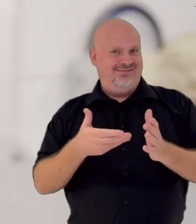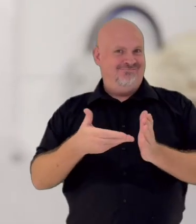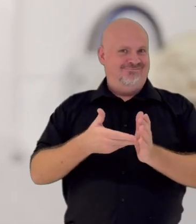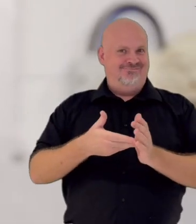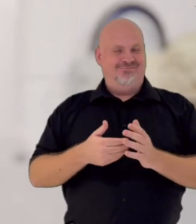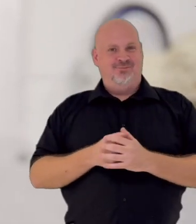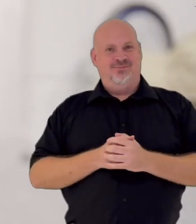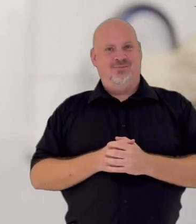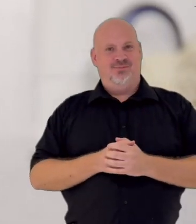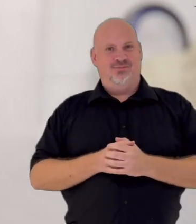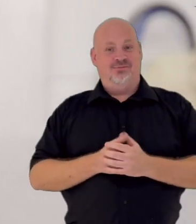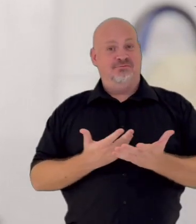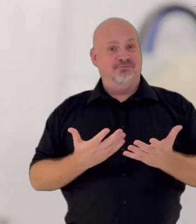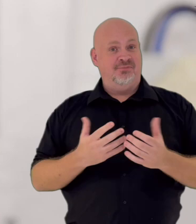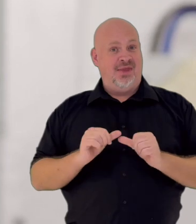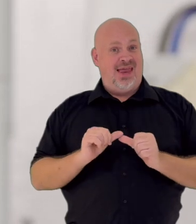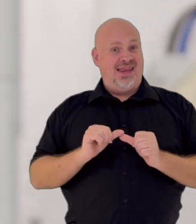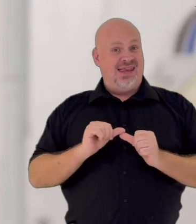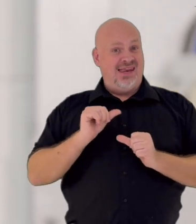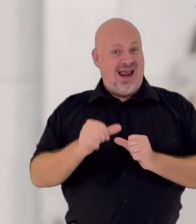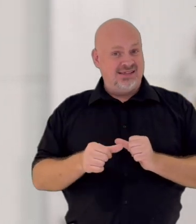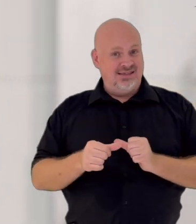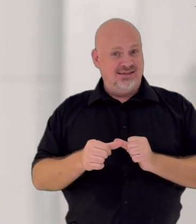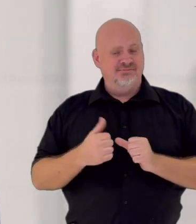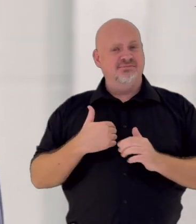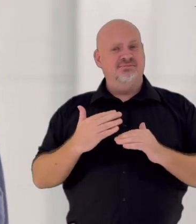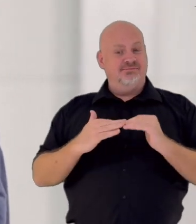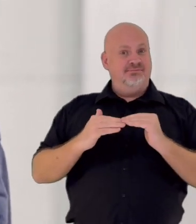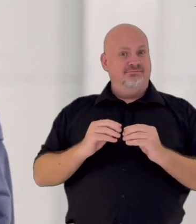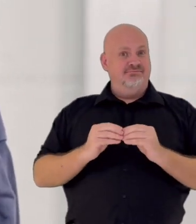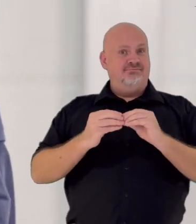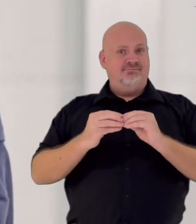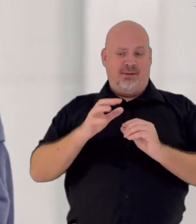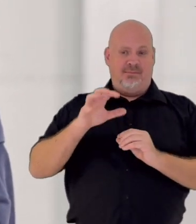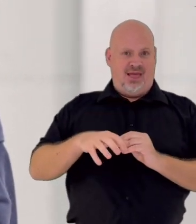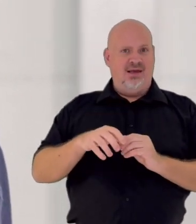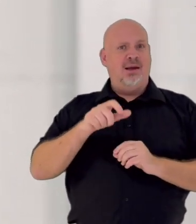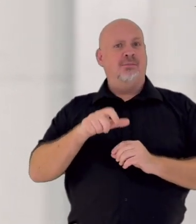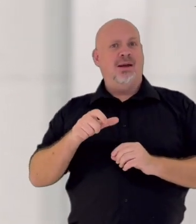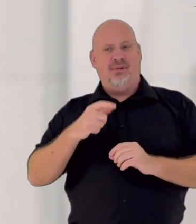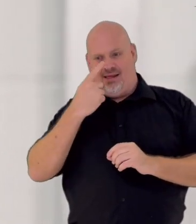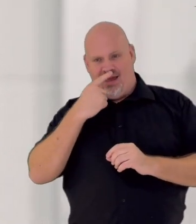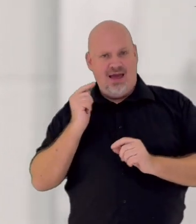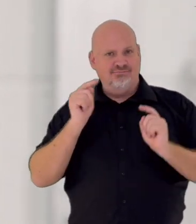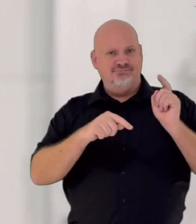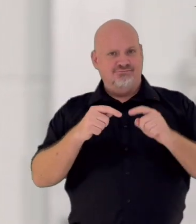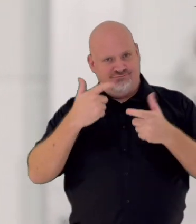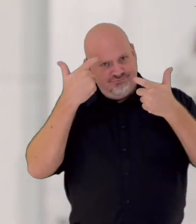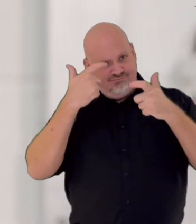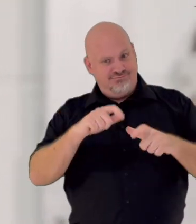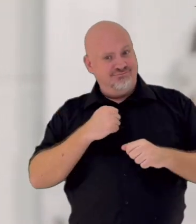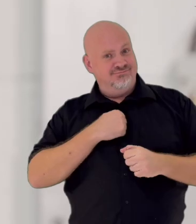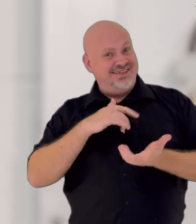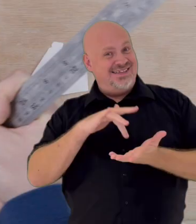So next, we're going to build a place where people can come and stay in our city. So we're going to build a